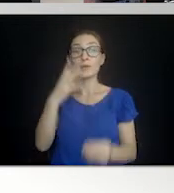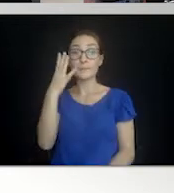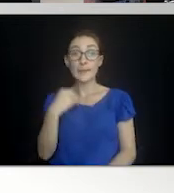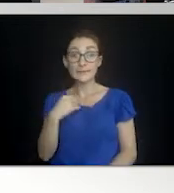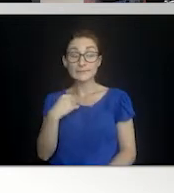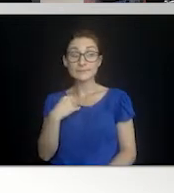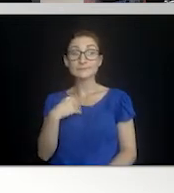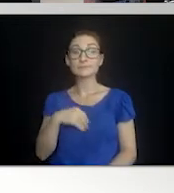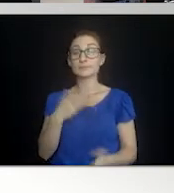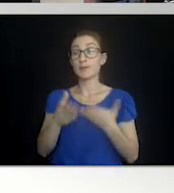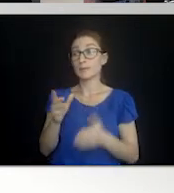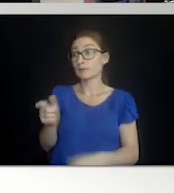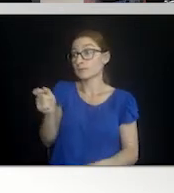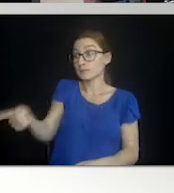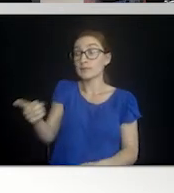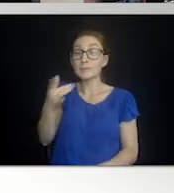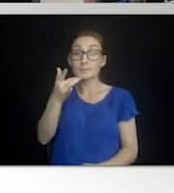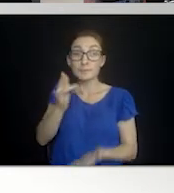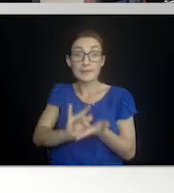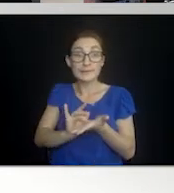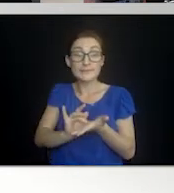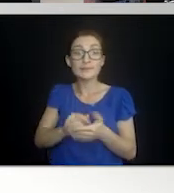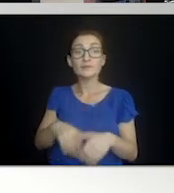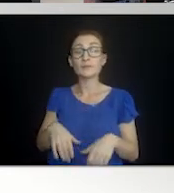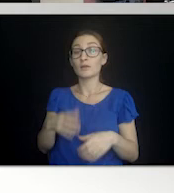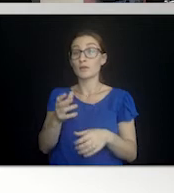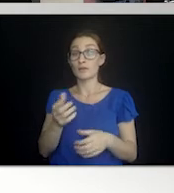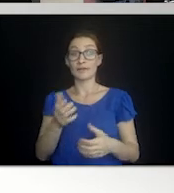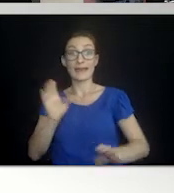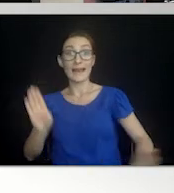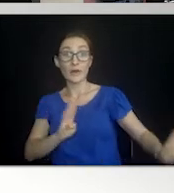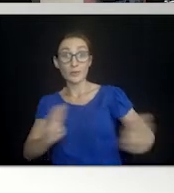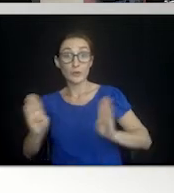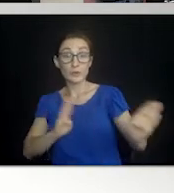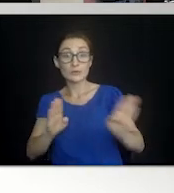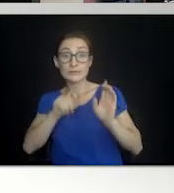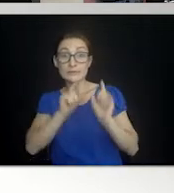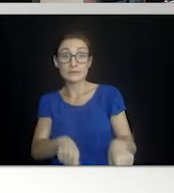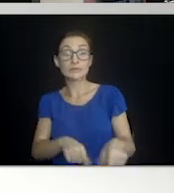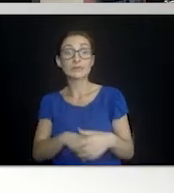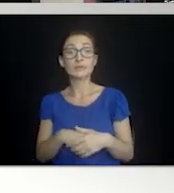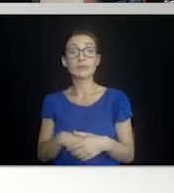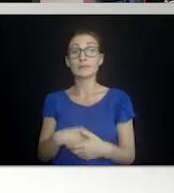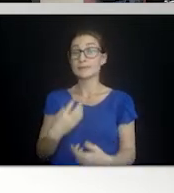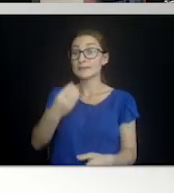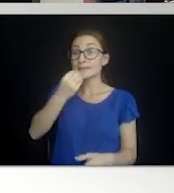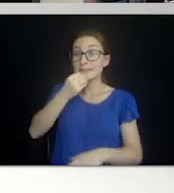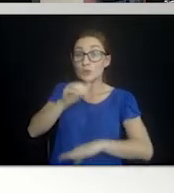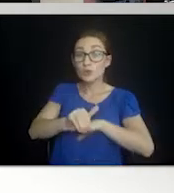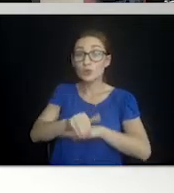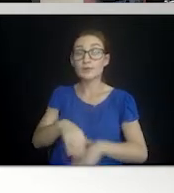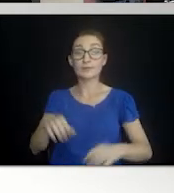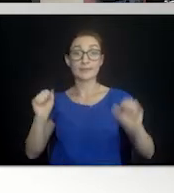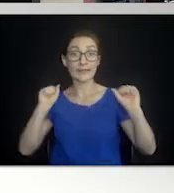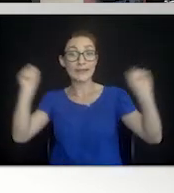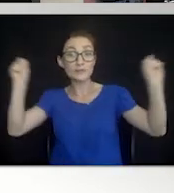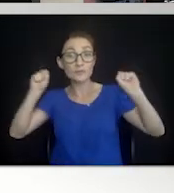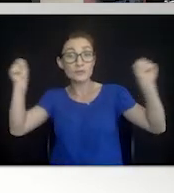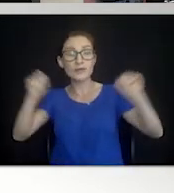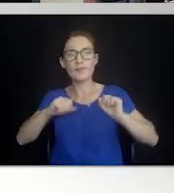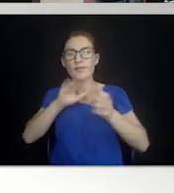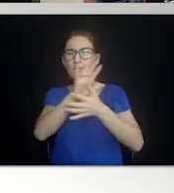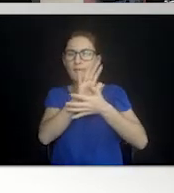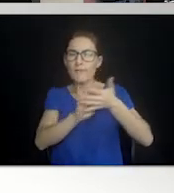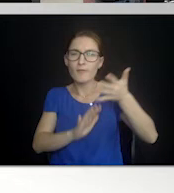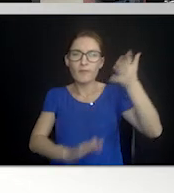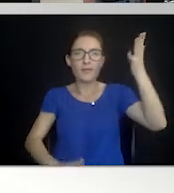Bill melatonin, an outburst. Maybe there's something that caused an outburst that I'd like to document. Dinner, exercise.